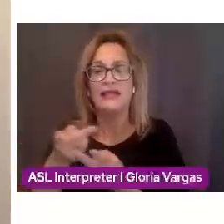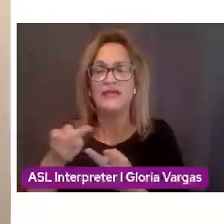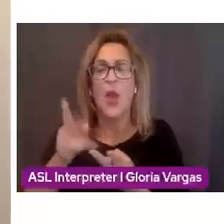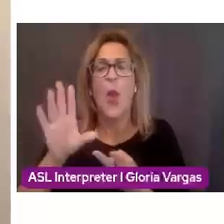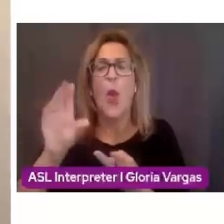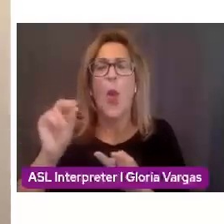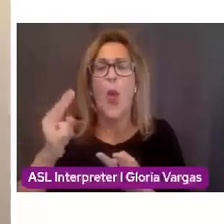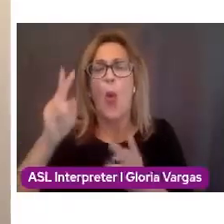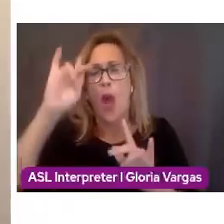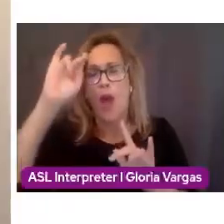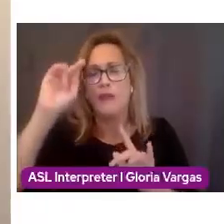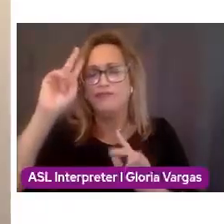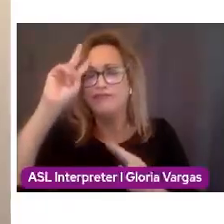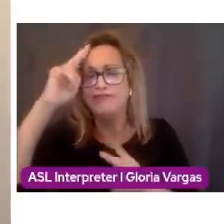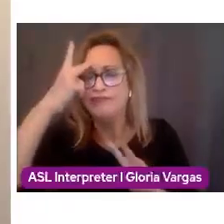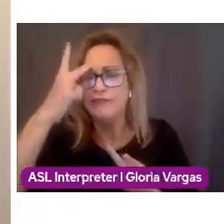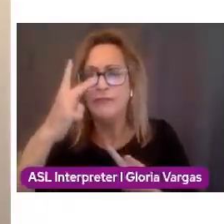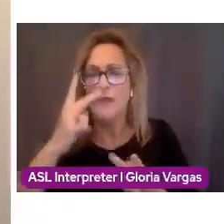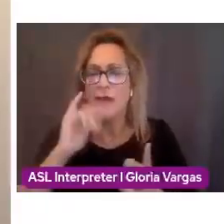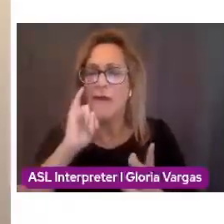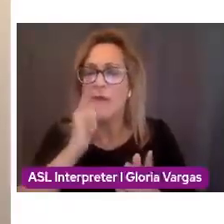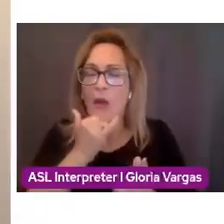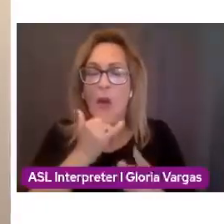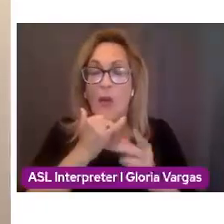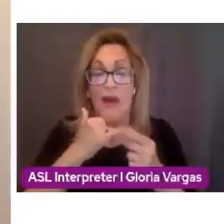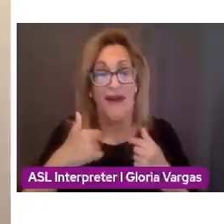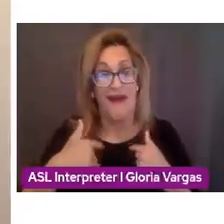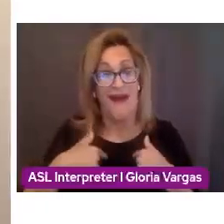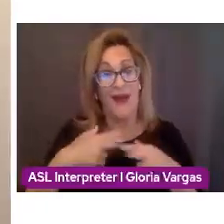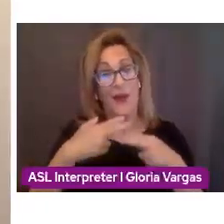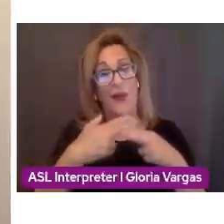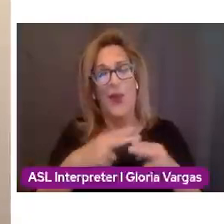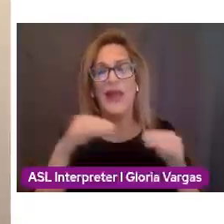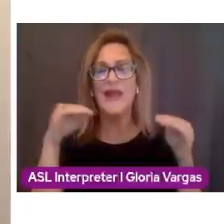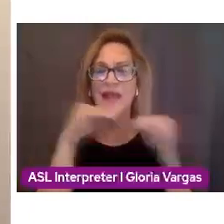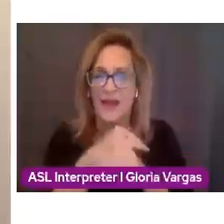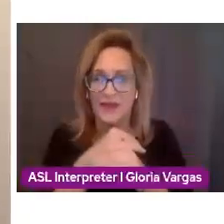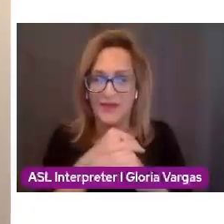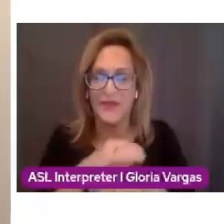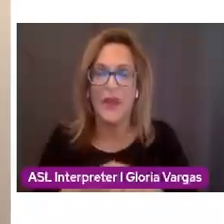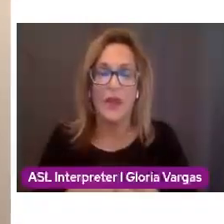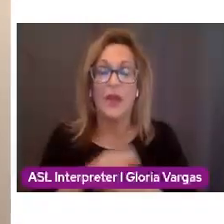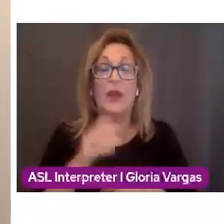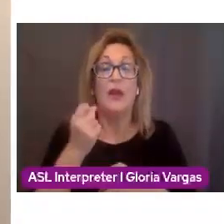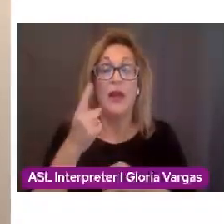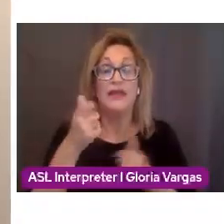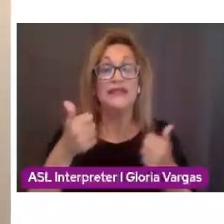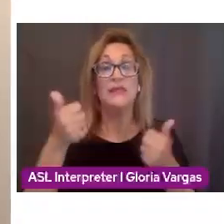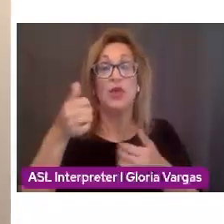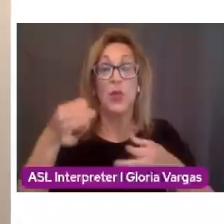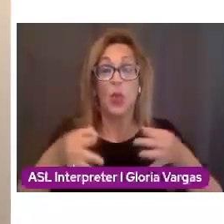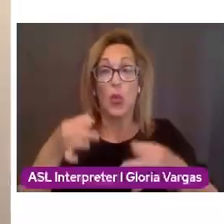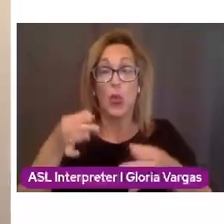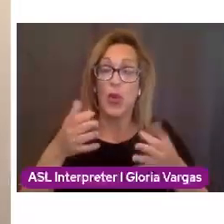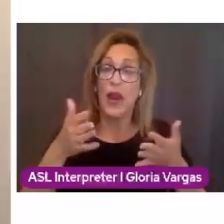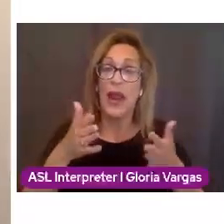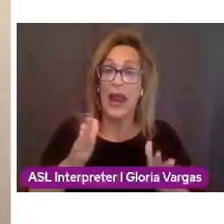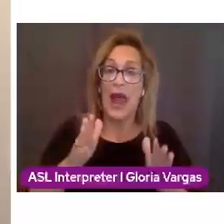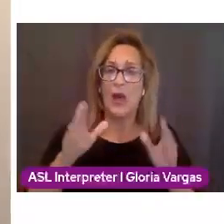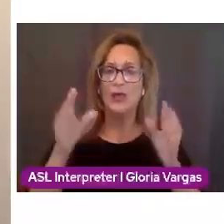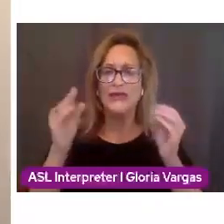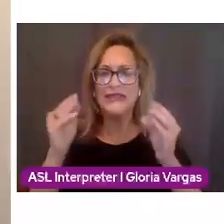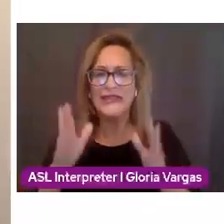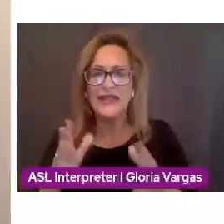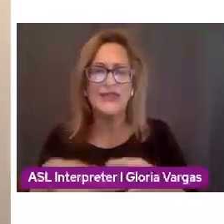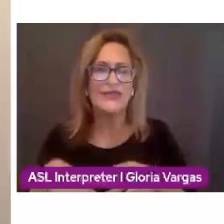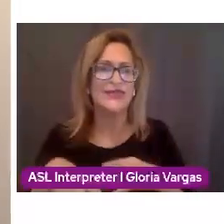that, when we look at what happened just on Monday, the Supreme Court voted to allow teachers and leaders organizing